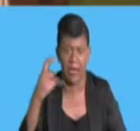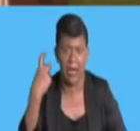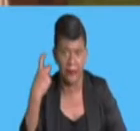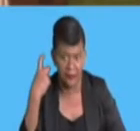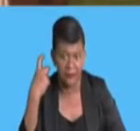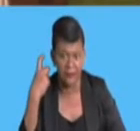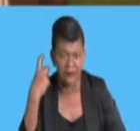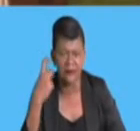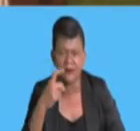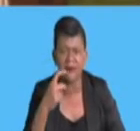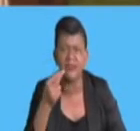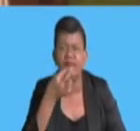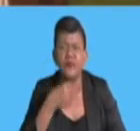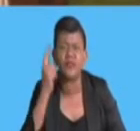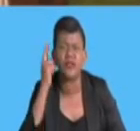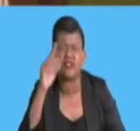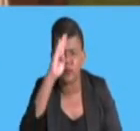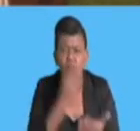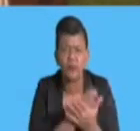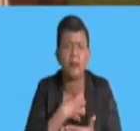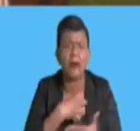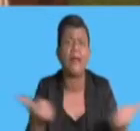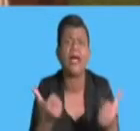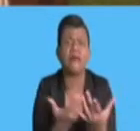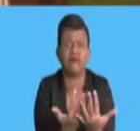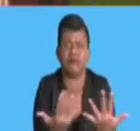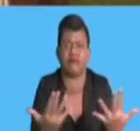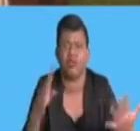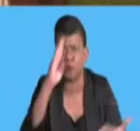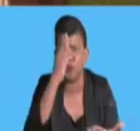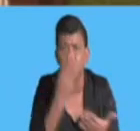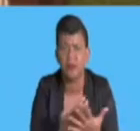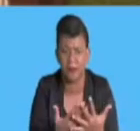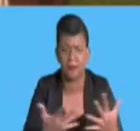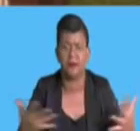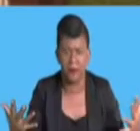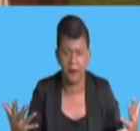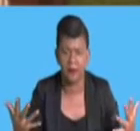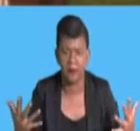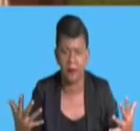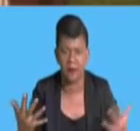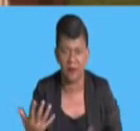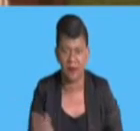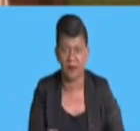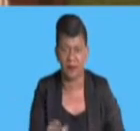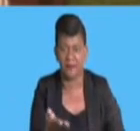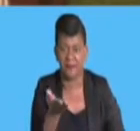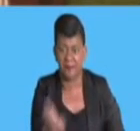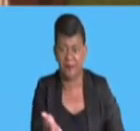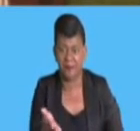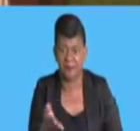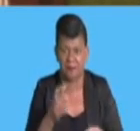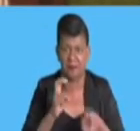Honorable Speaker, may I just ask that we have less of this and more of that? This is an existing problem that will only